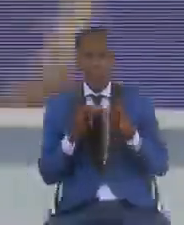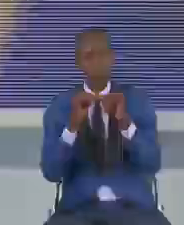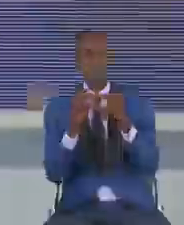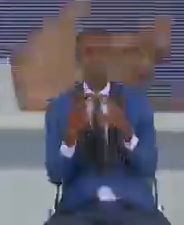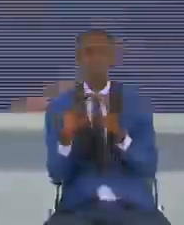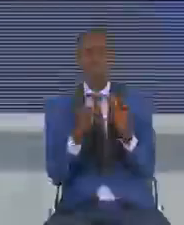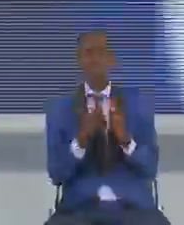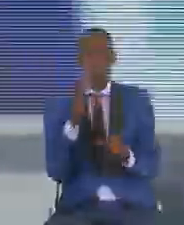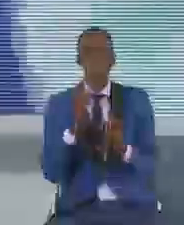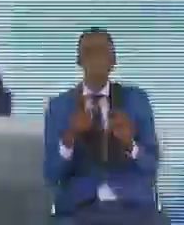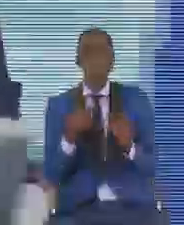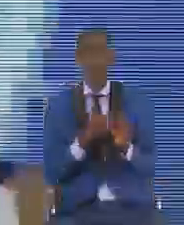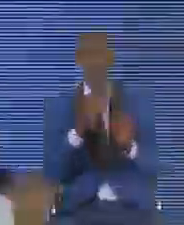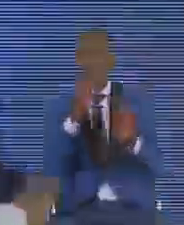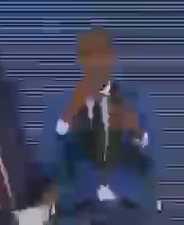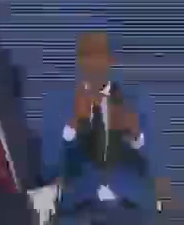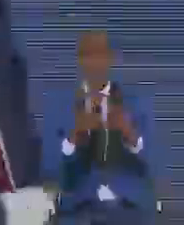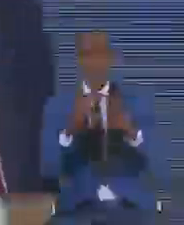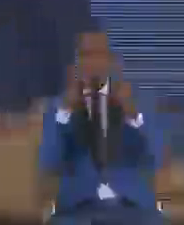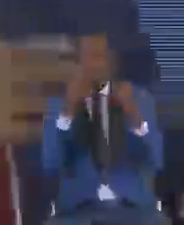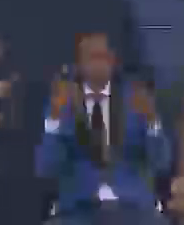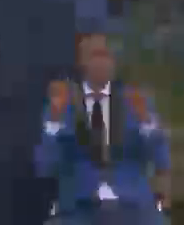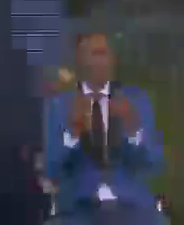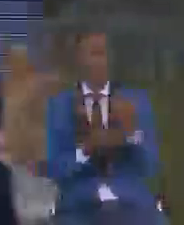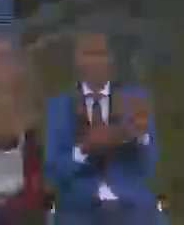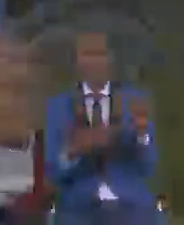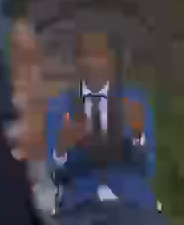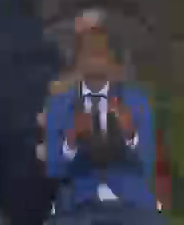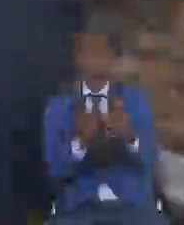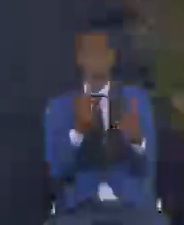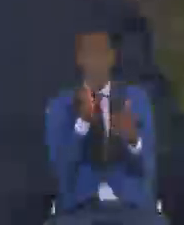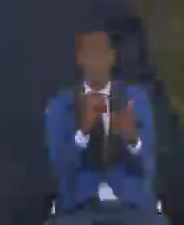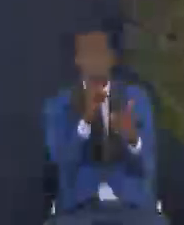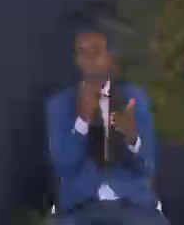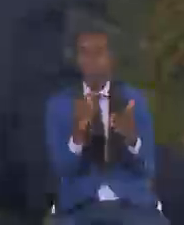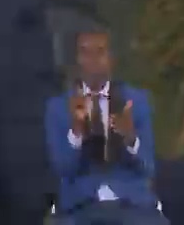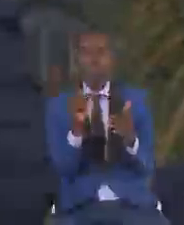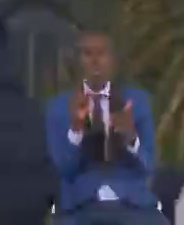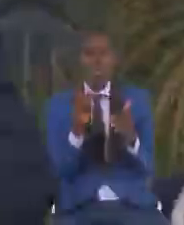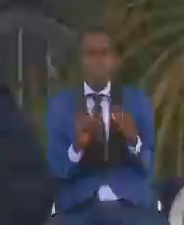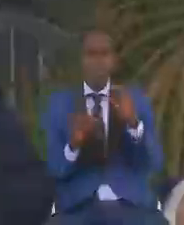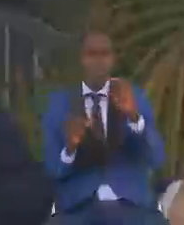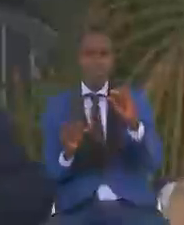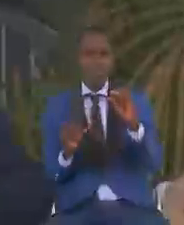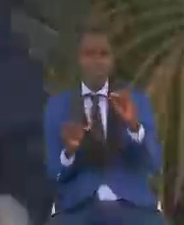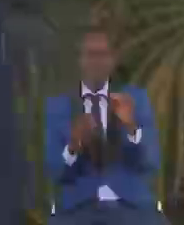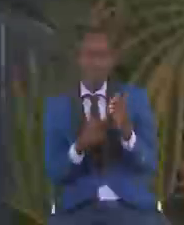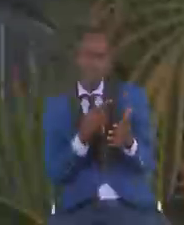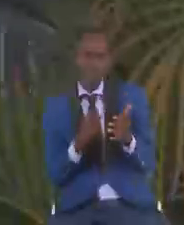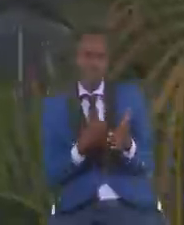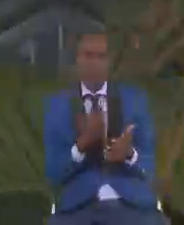to succeed at anything, it is not an occasional involvement.